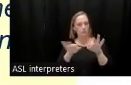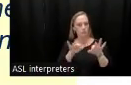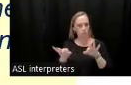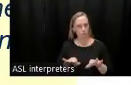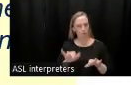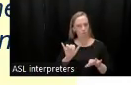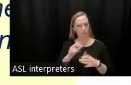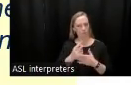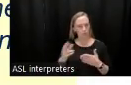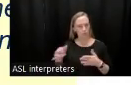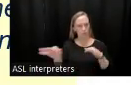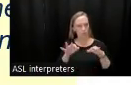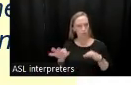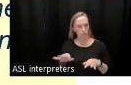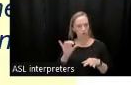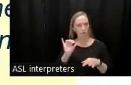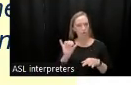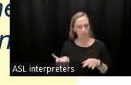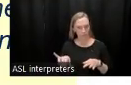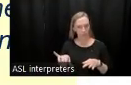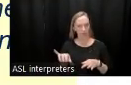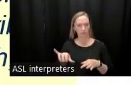and describe those institutions as well.